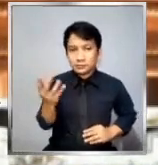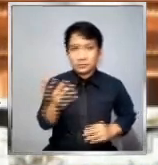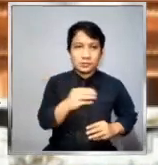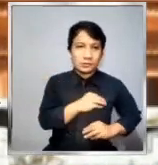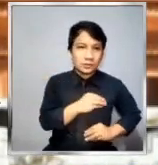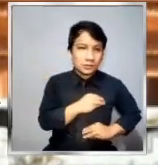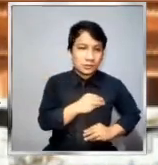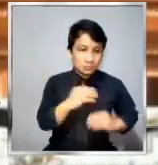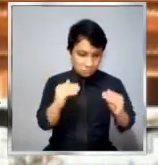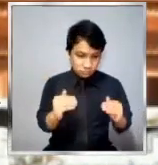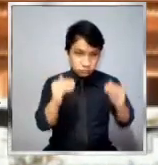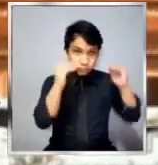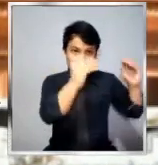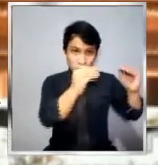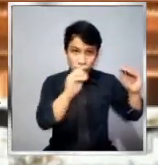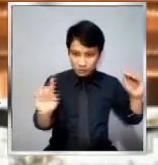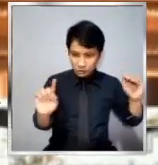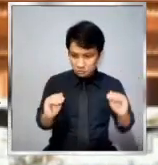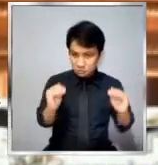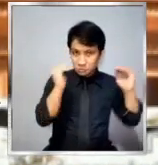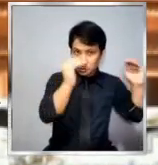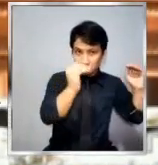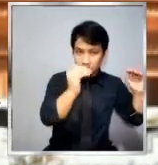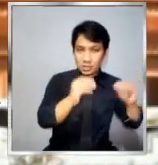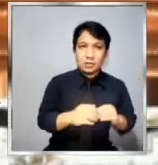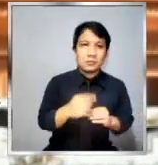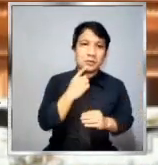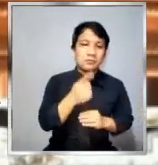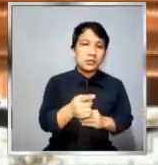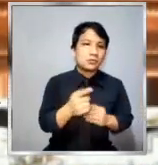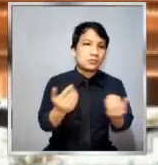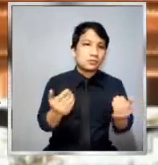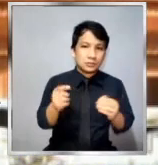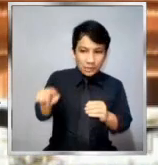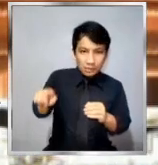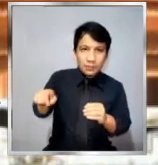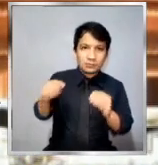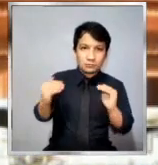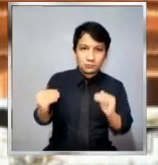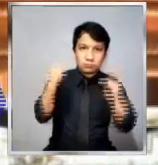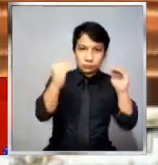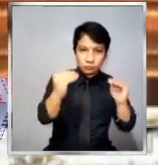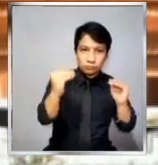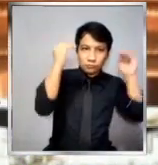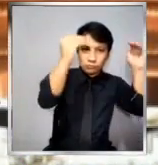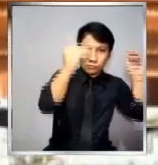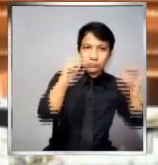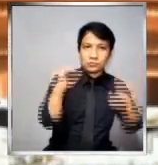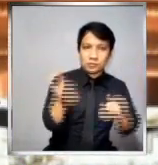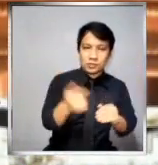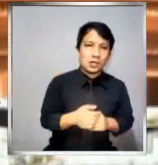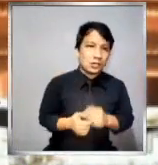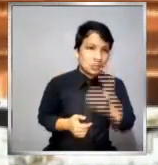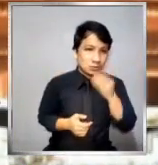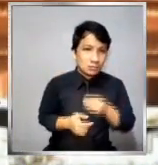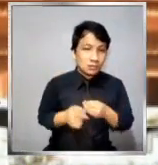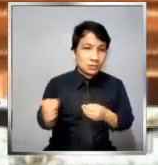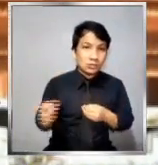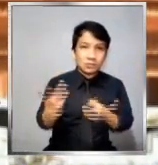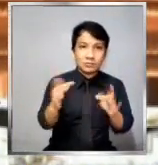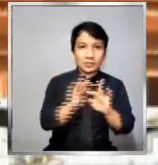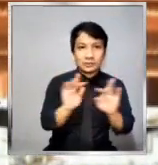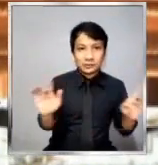isa, there will come a time na i-promote mo lahat. Promotable na eh. Kasi yun, iba pakante na. Napopromote na